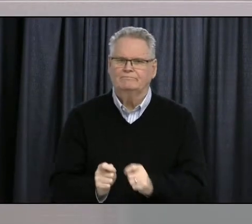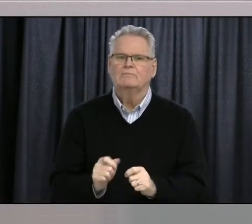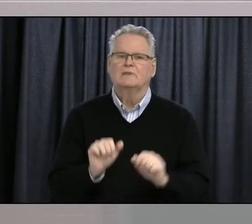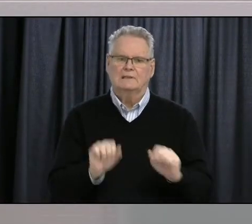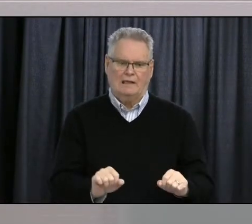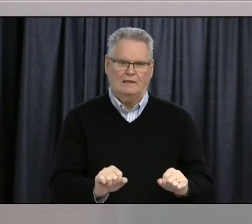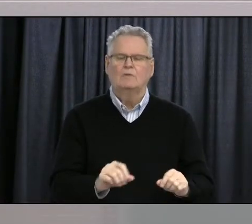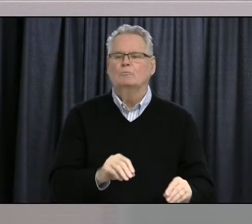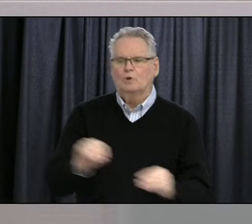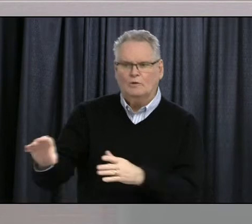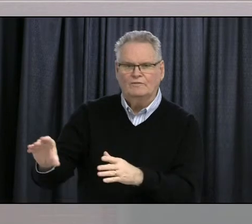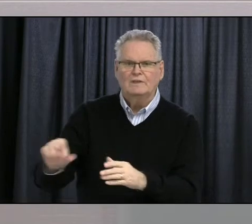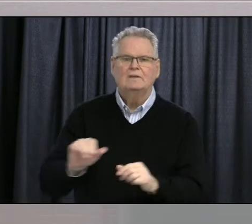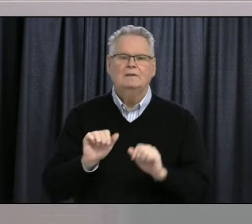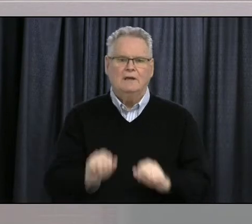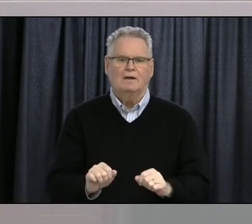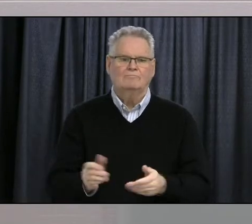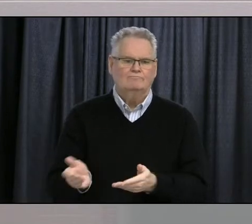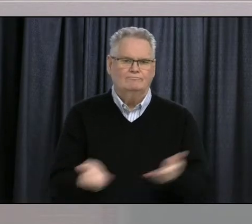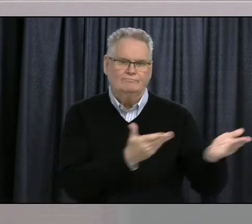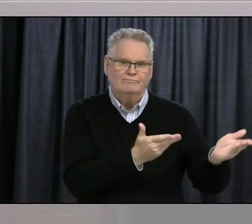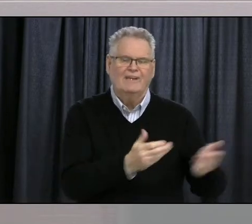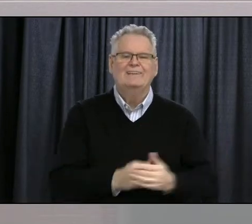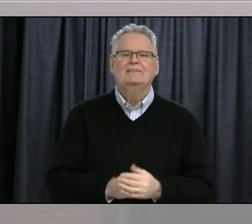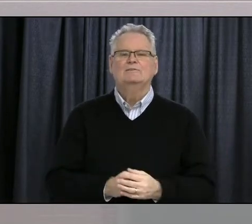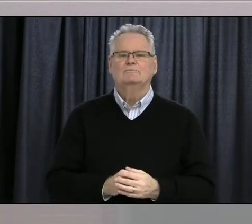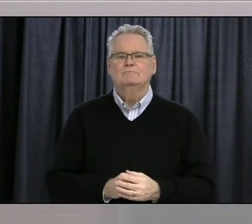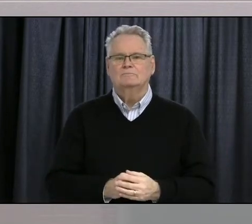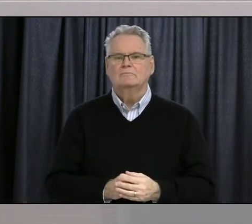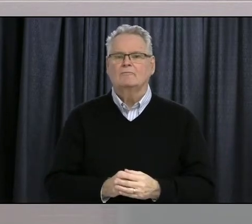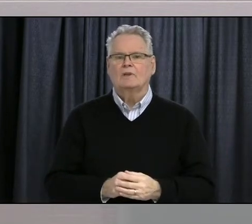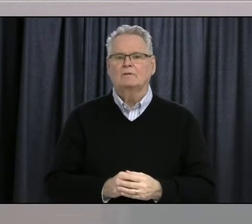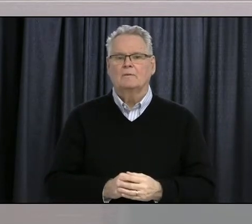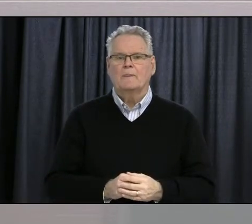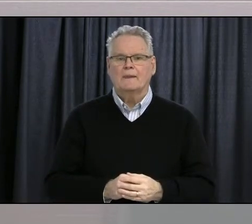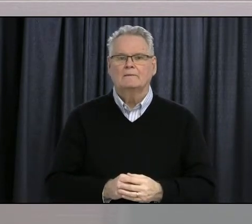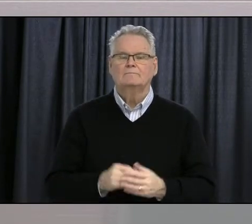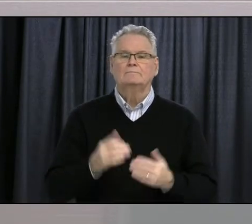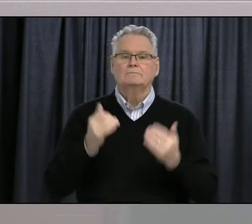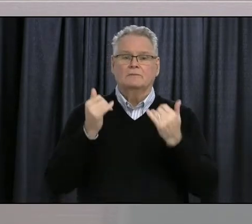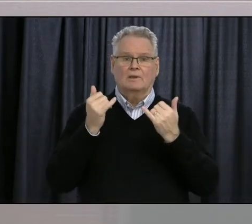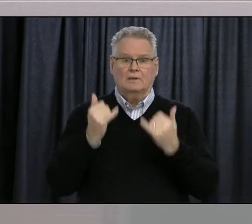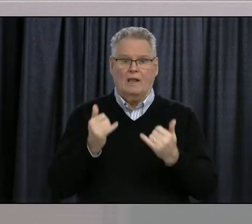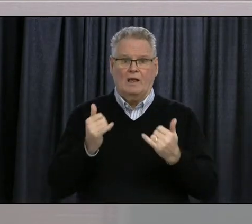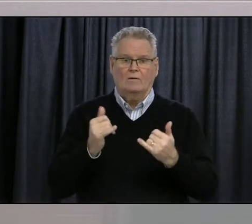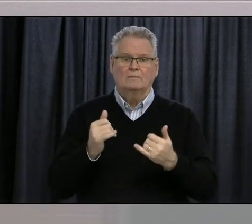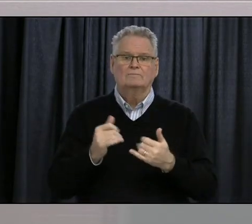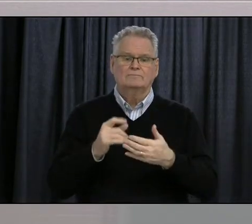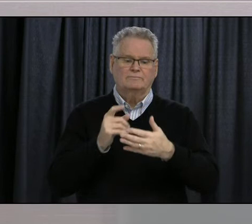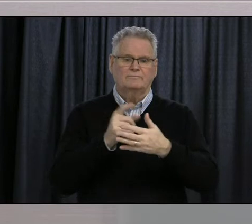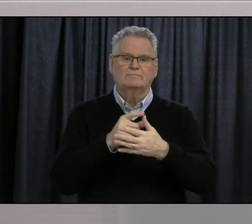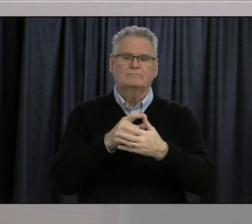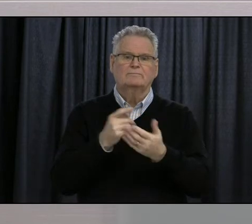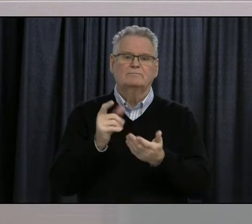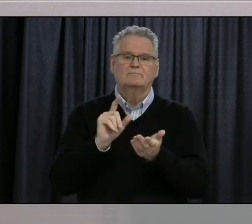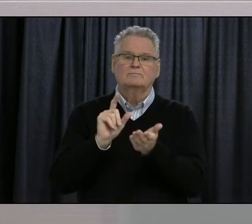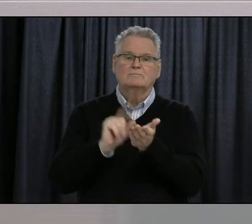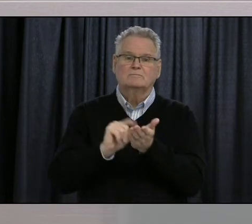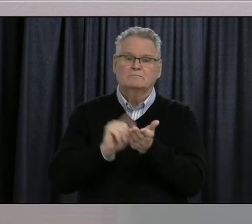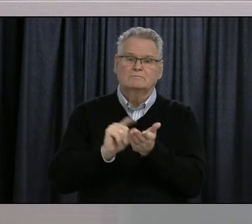I will now go back through each reporter to see if you have one final question. Peter Jackson with the Telegram, do you have a final question?